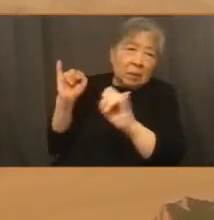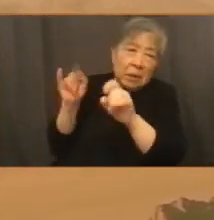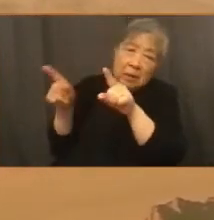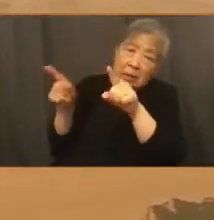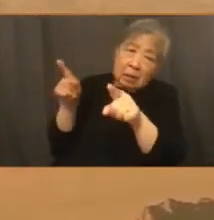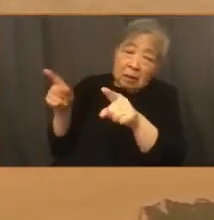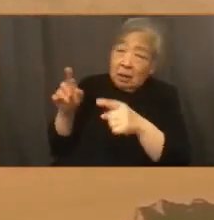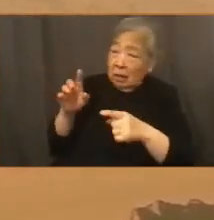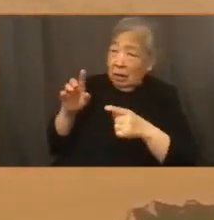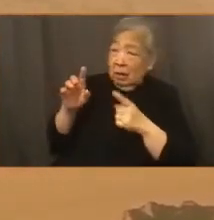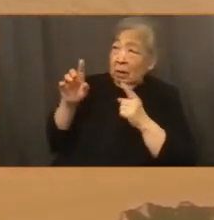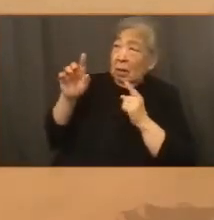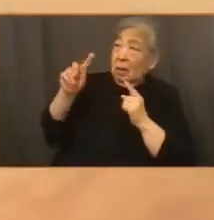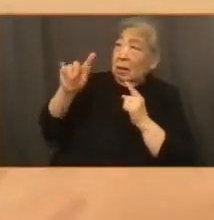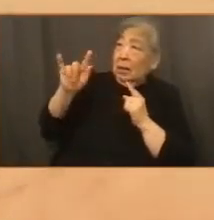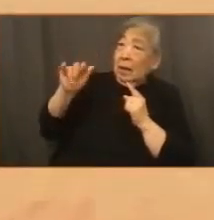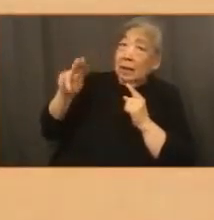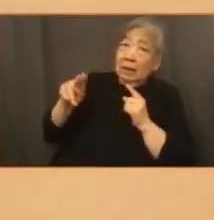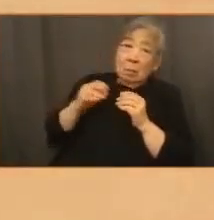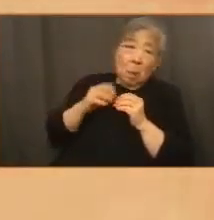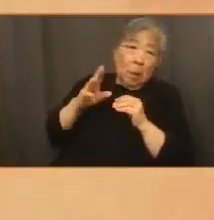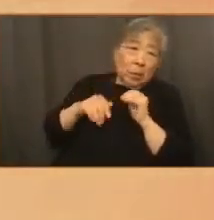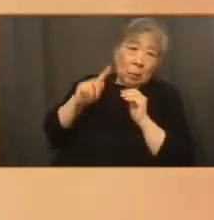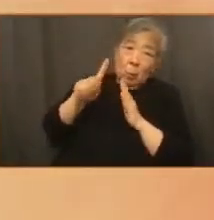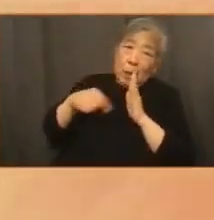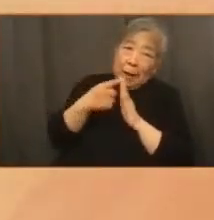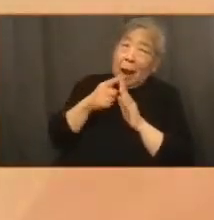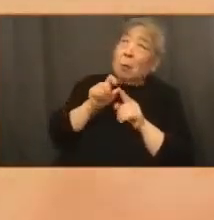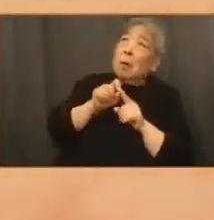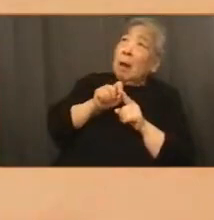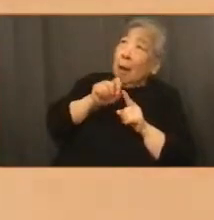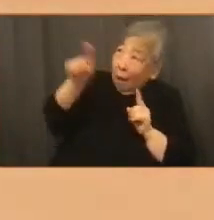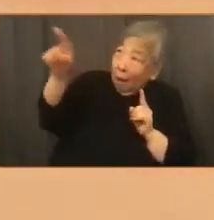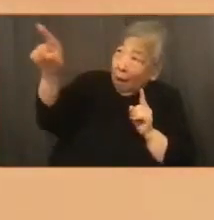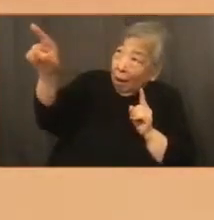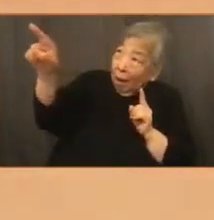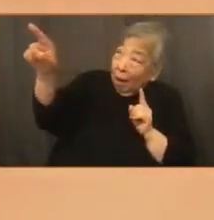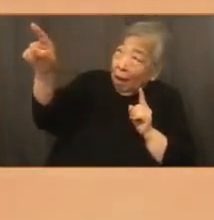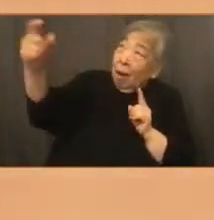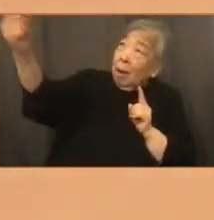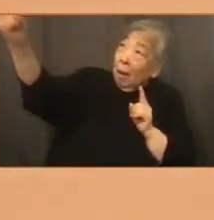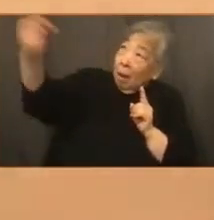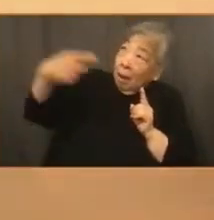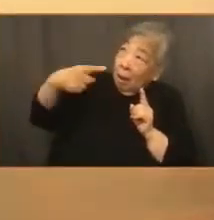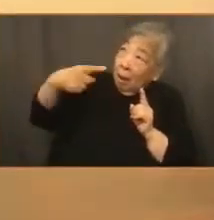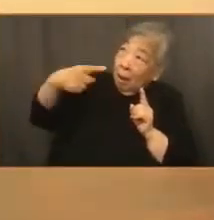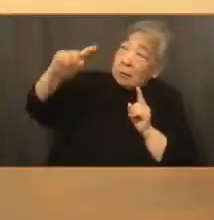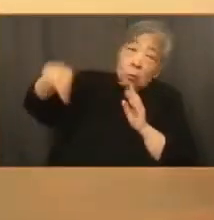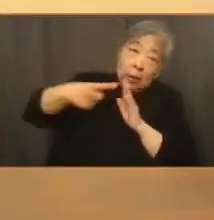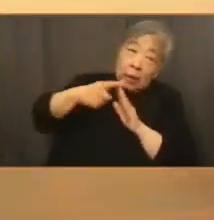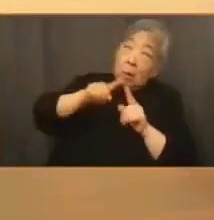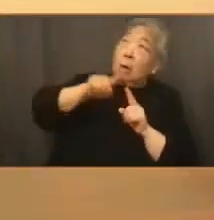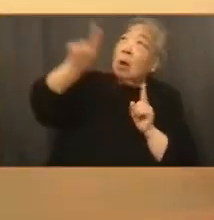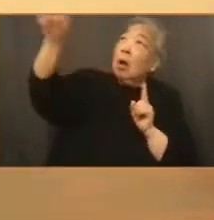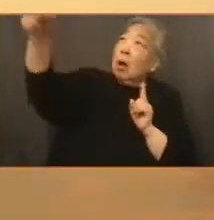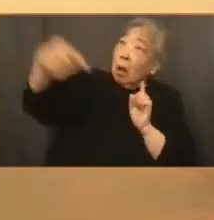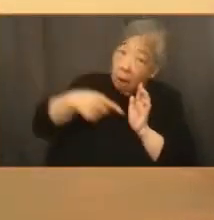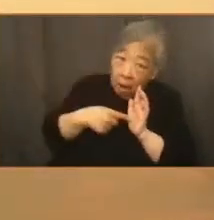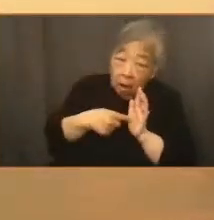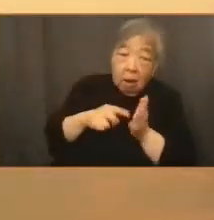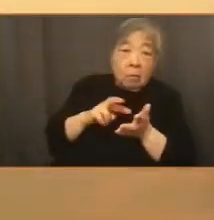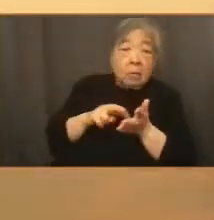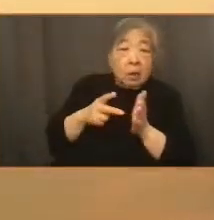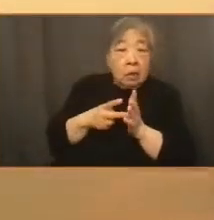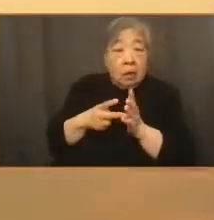send data to Titan and over an hour to get that data back. Because of that, we can't simply have someone driving or flying from the